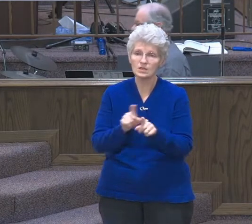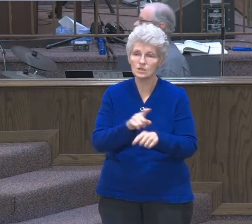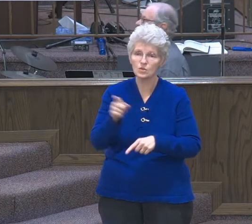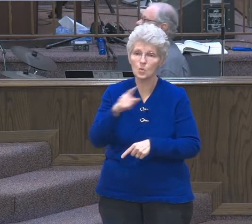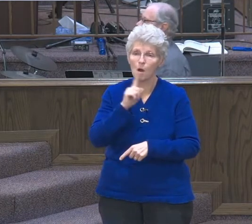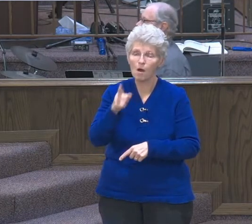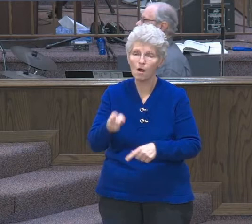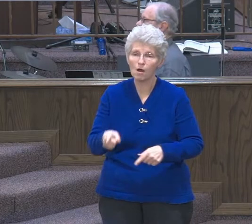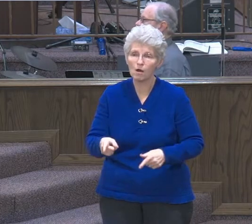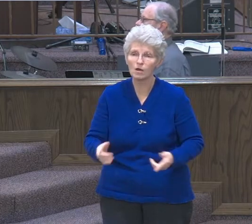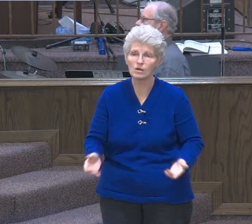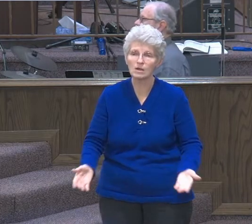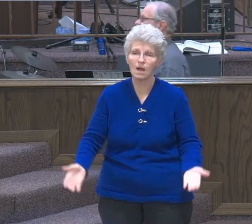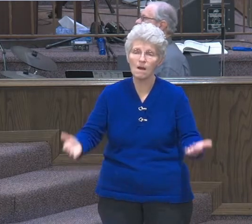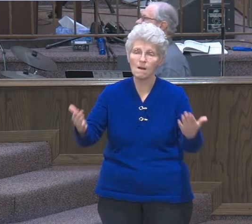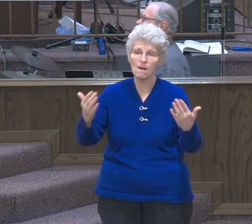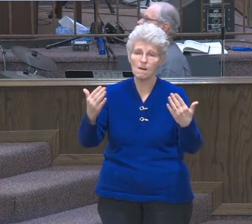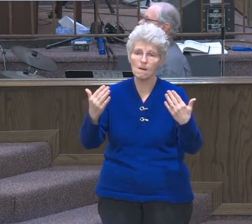Just as you are,